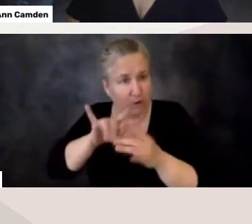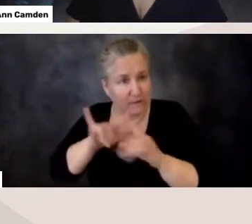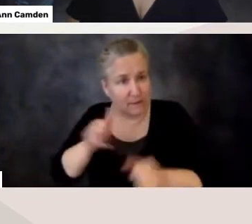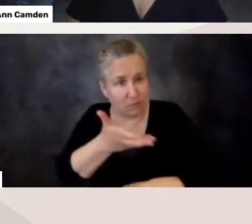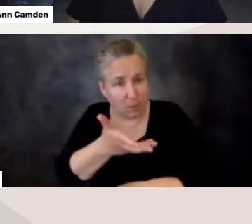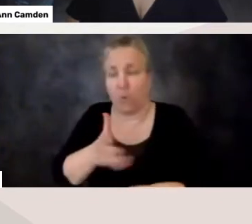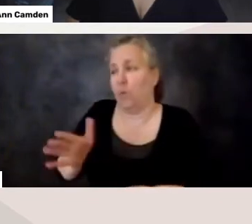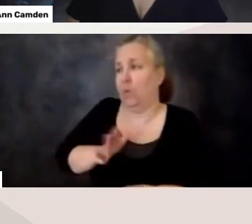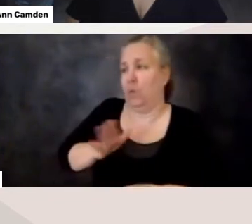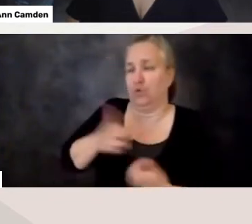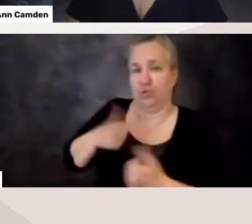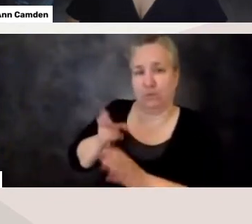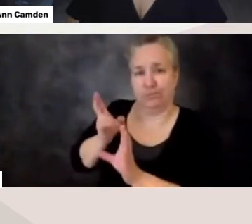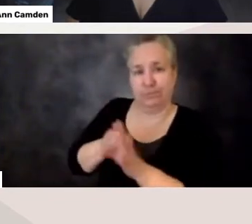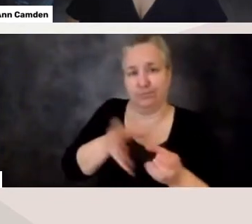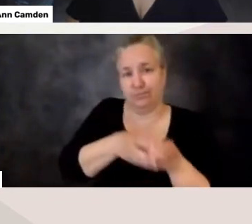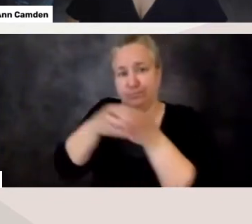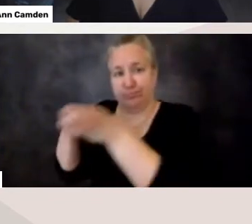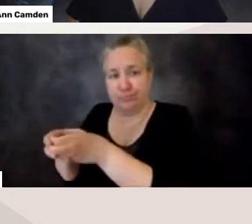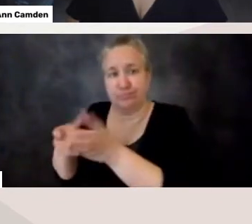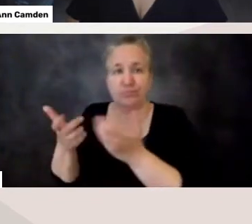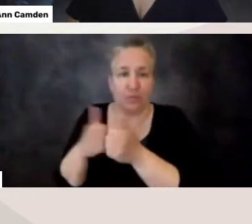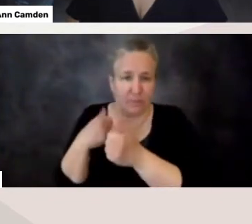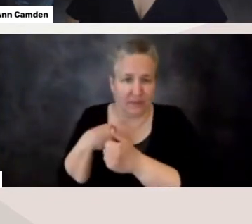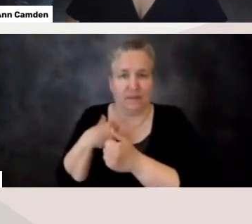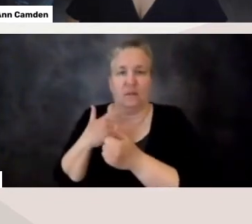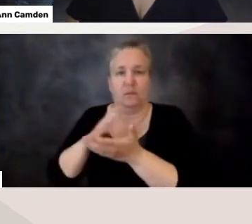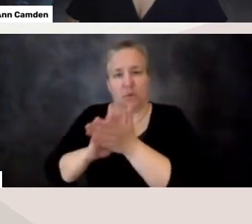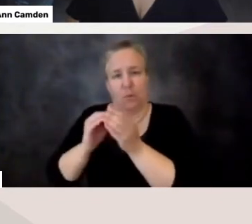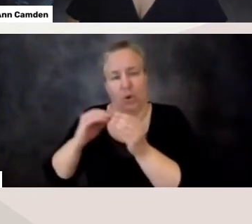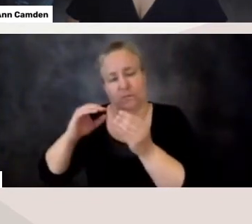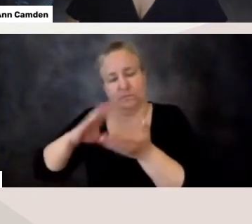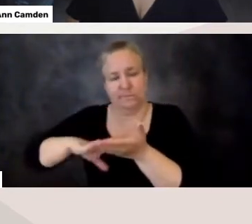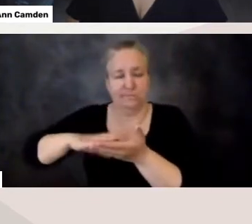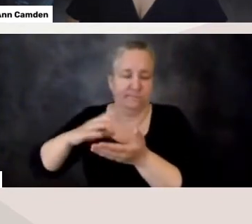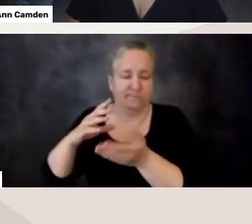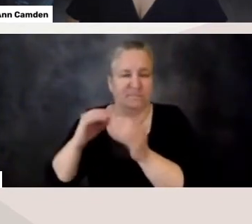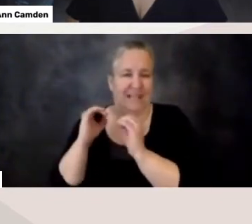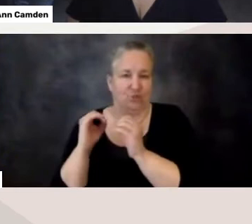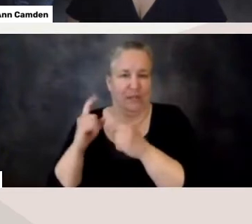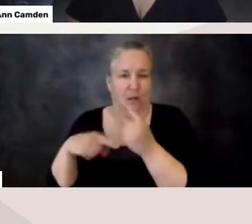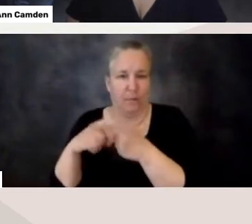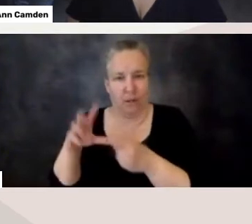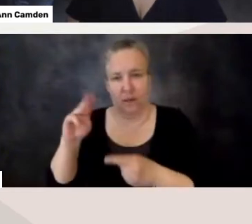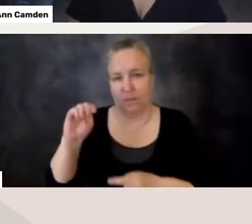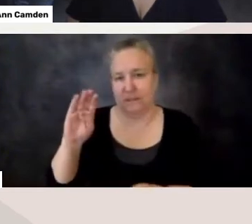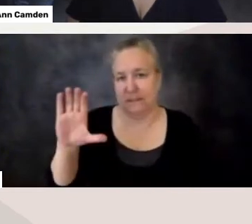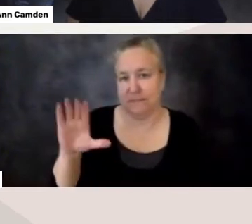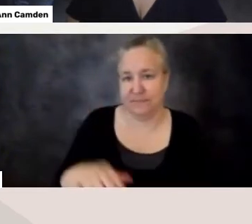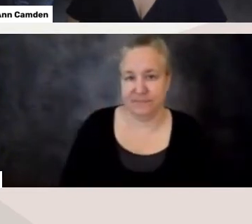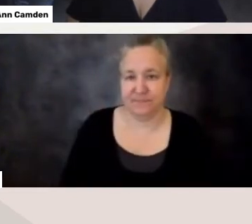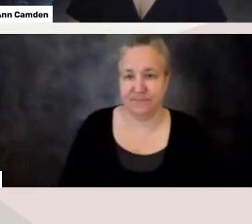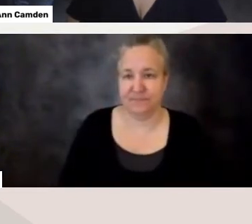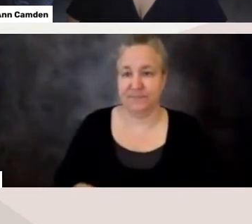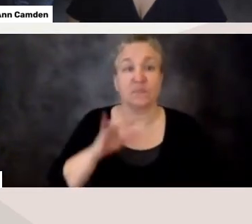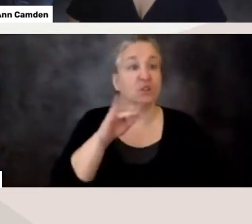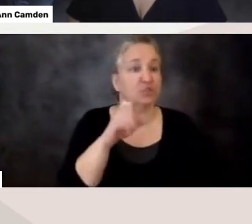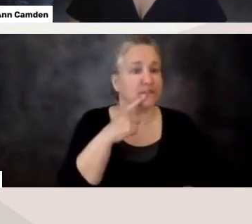So they try to be as well present to get educated about MBC. Thanks,